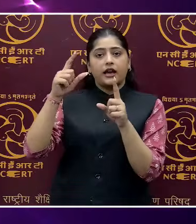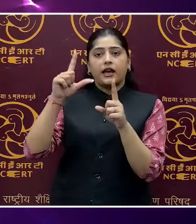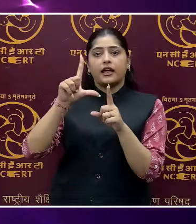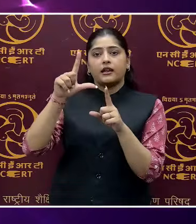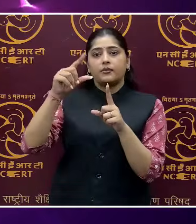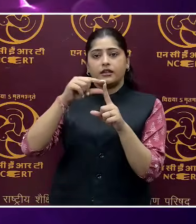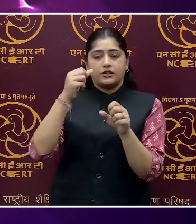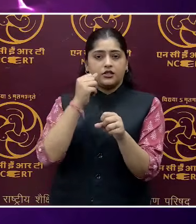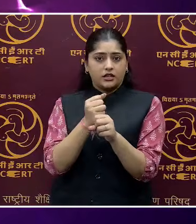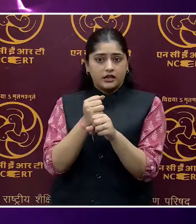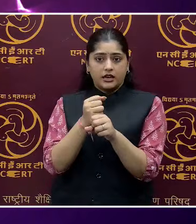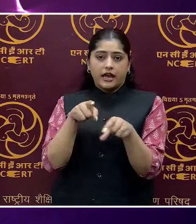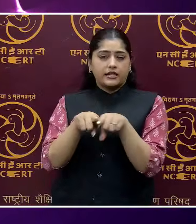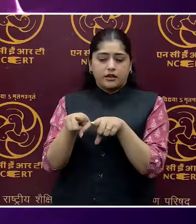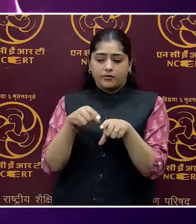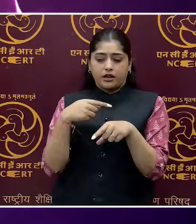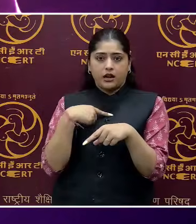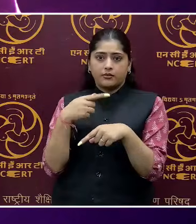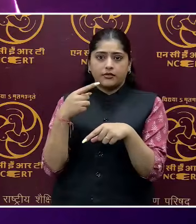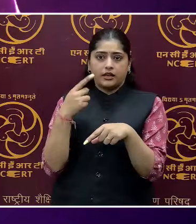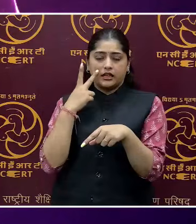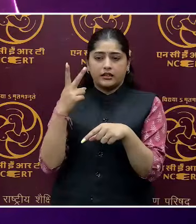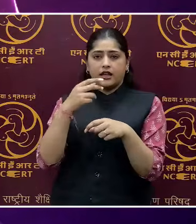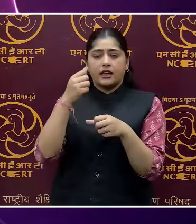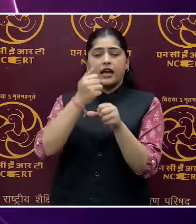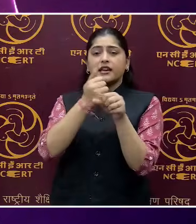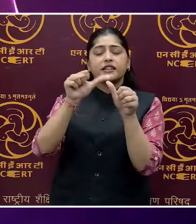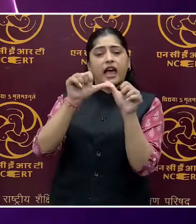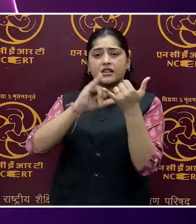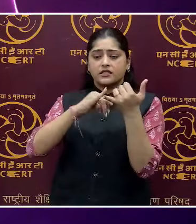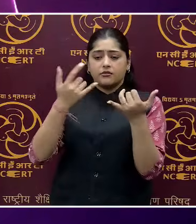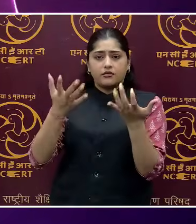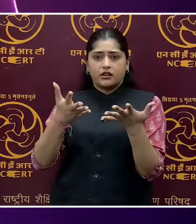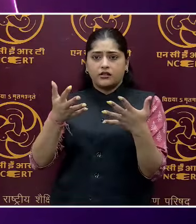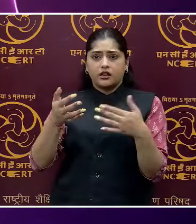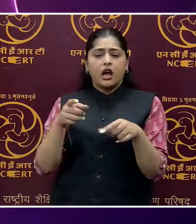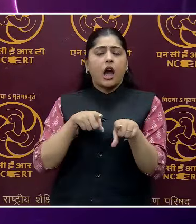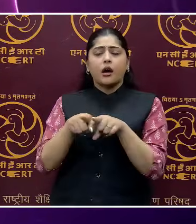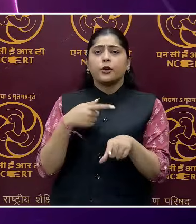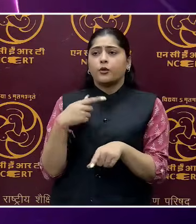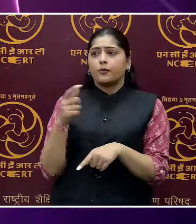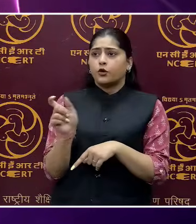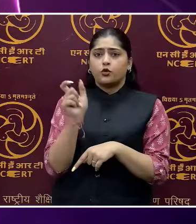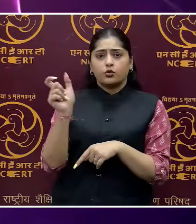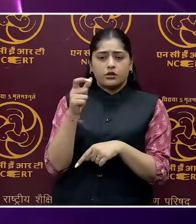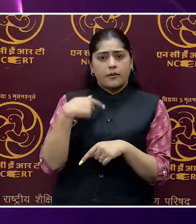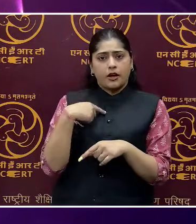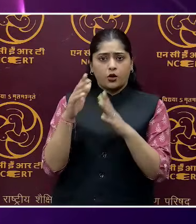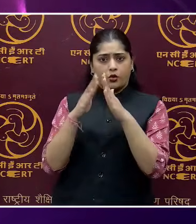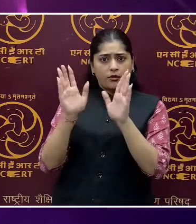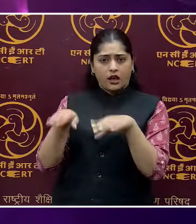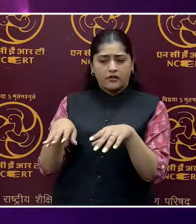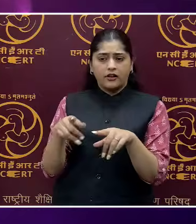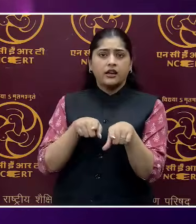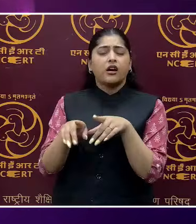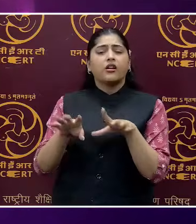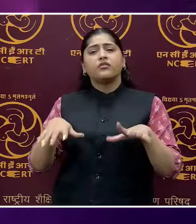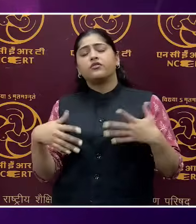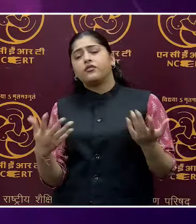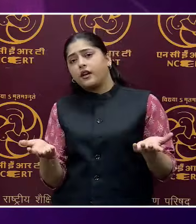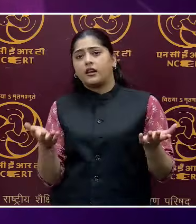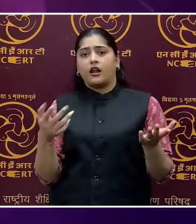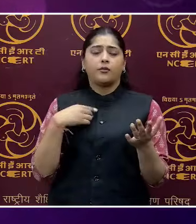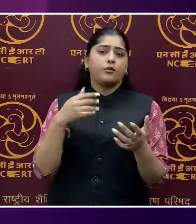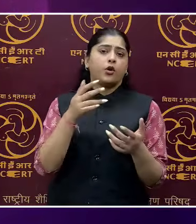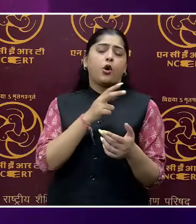compressed in a very small containers which we used in our homes. Also the oxygen which is used in the hospitals are compressed